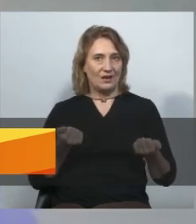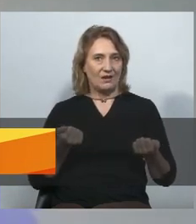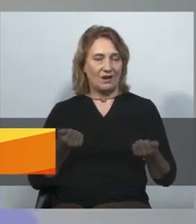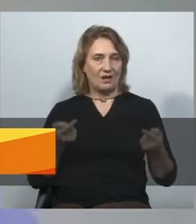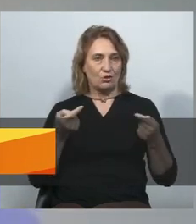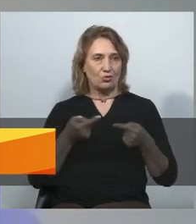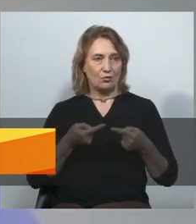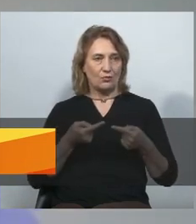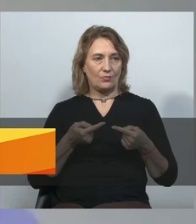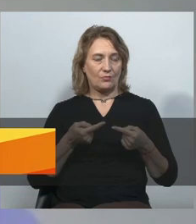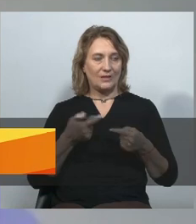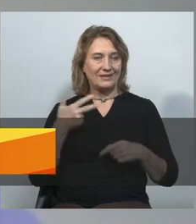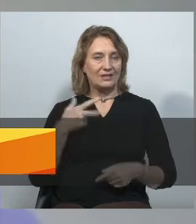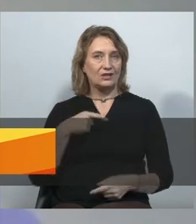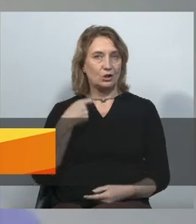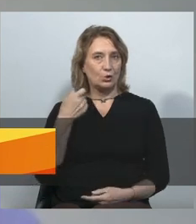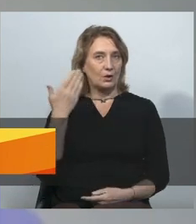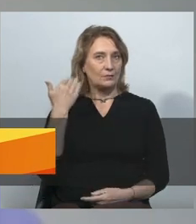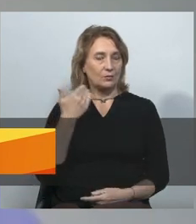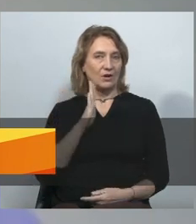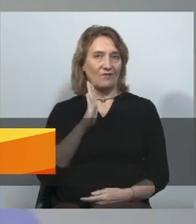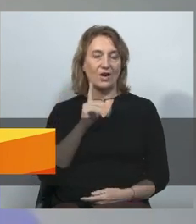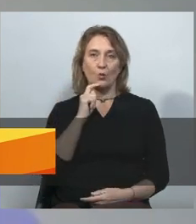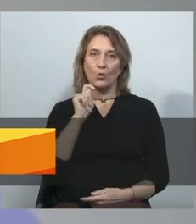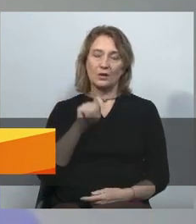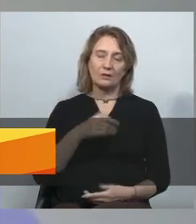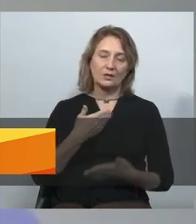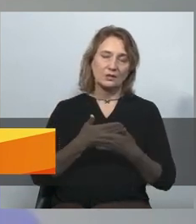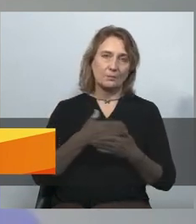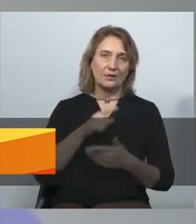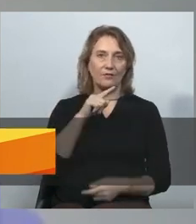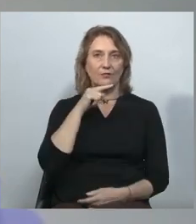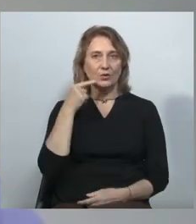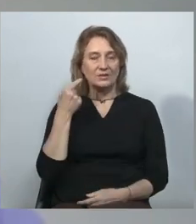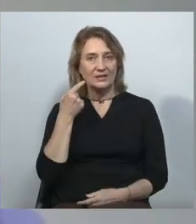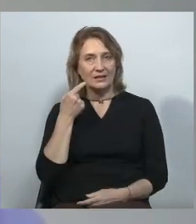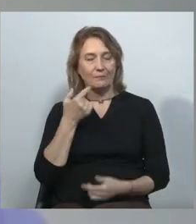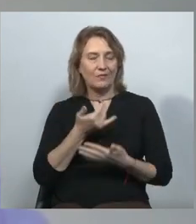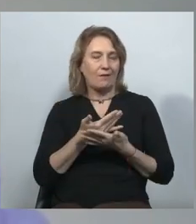In the past, the media had